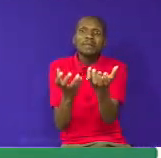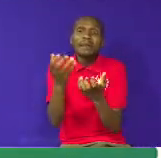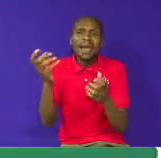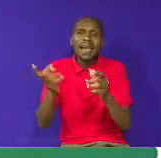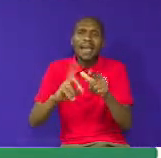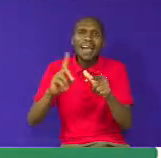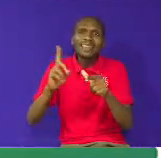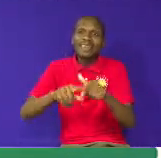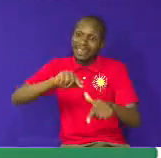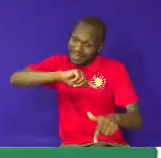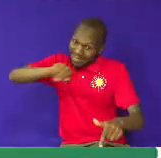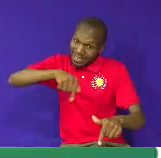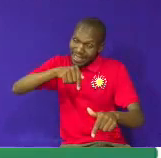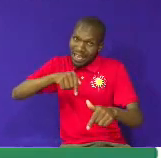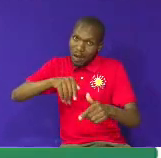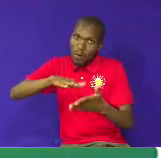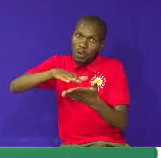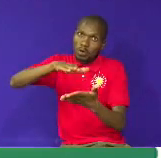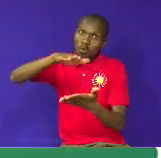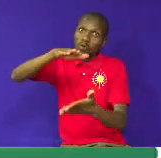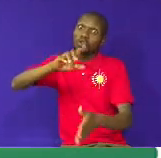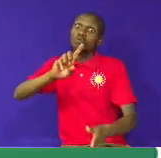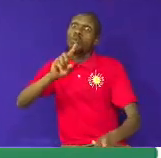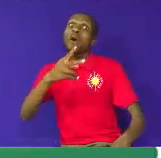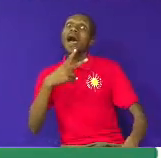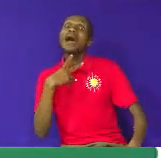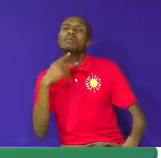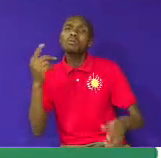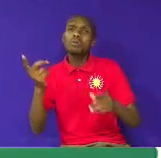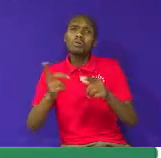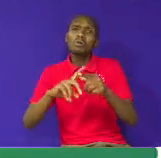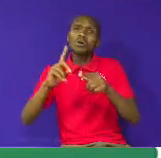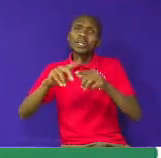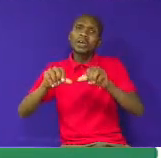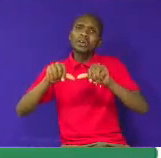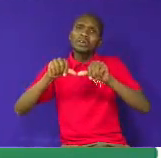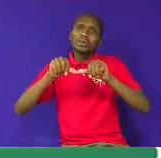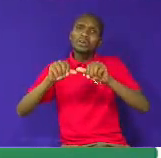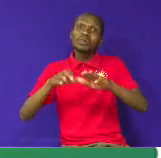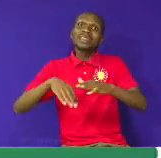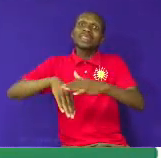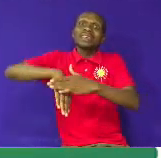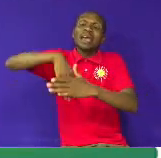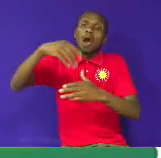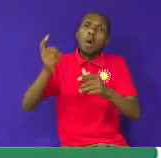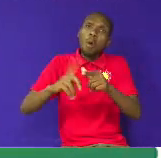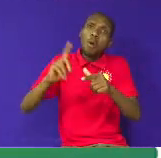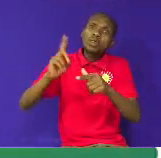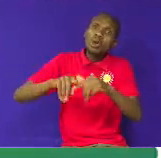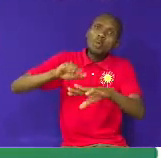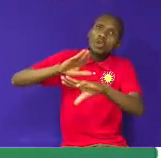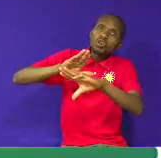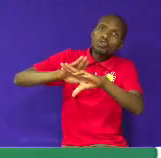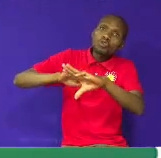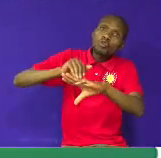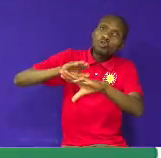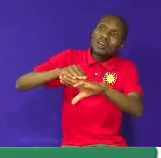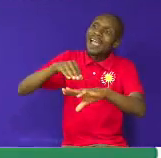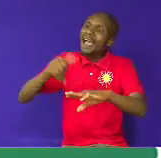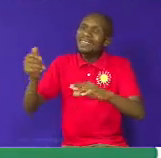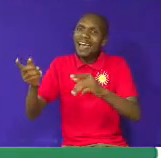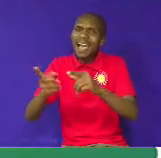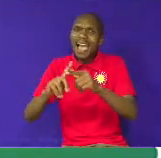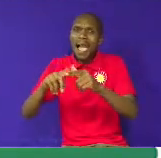Eger Bogiran go down to Chiamo, Toko and the Siko, Drangania Banerva, Nabajari,